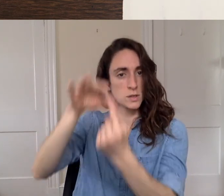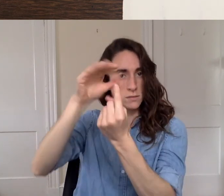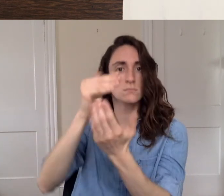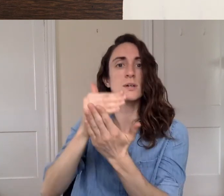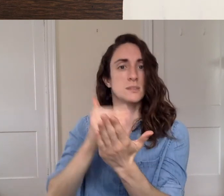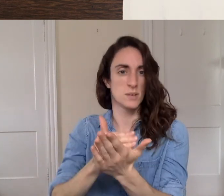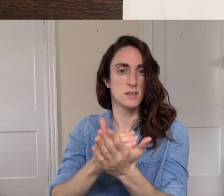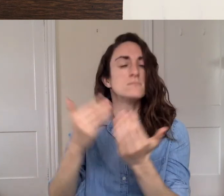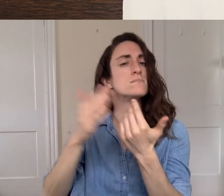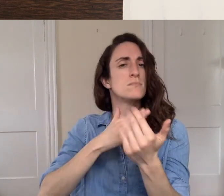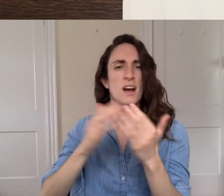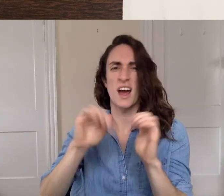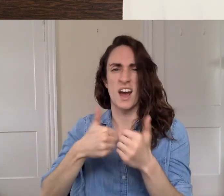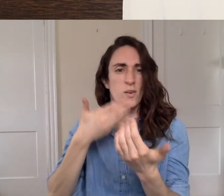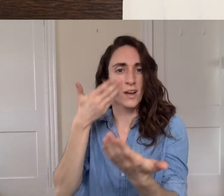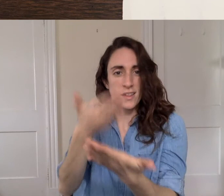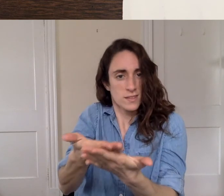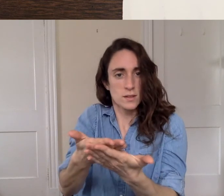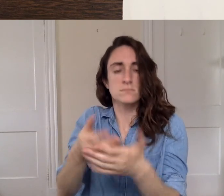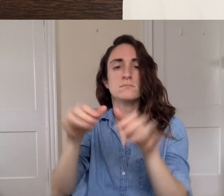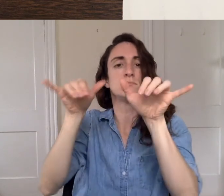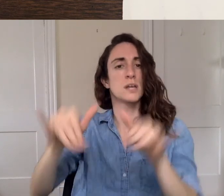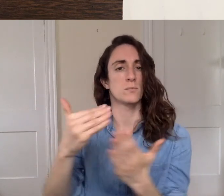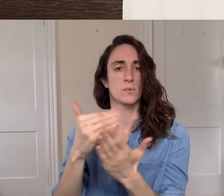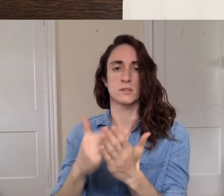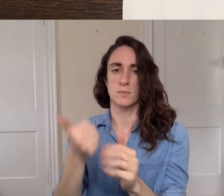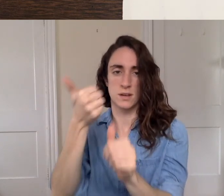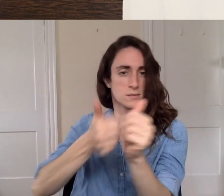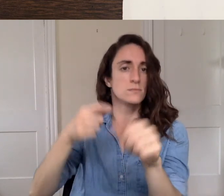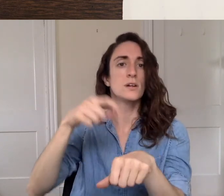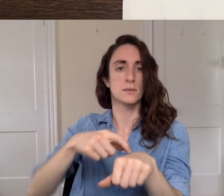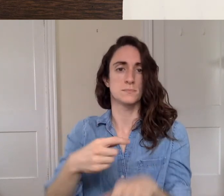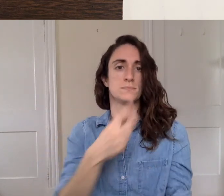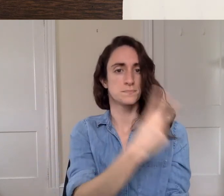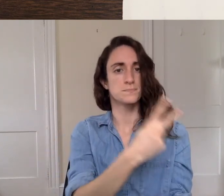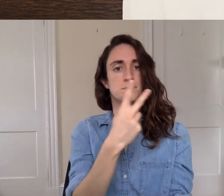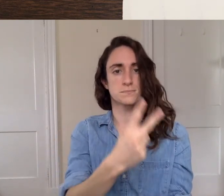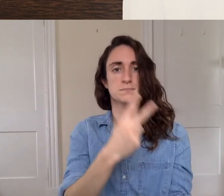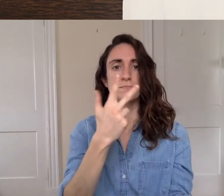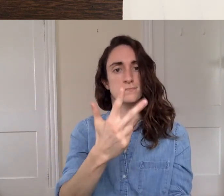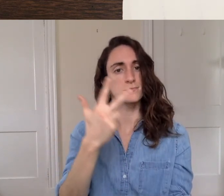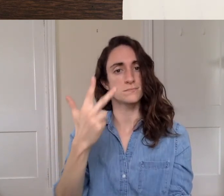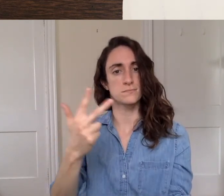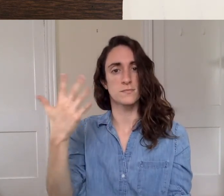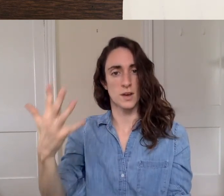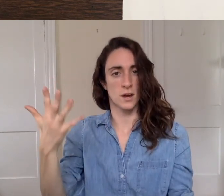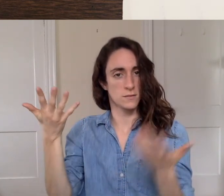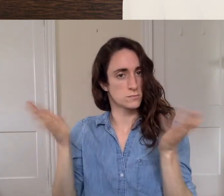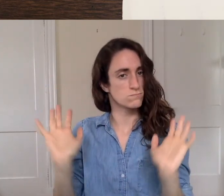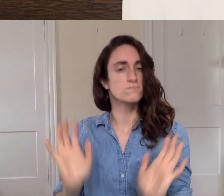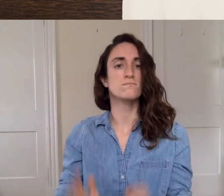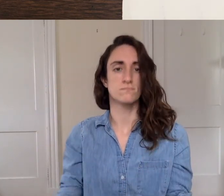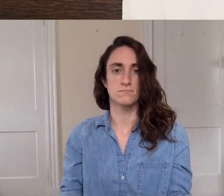composite factors you break your number down into in what order, you're always going to end up with the same prime building blocks.